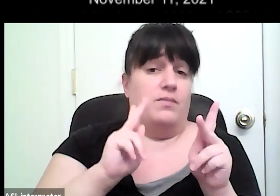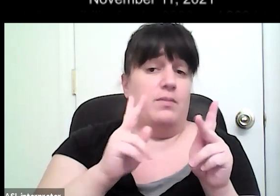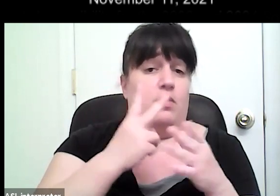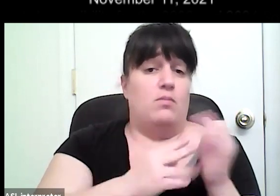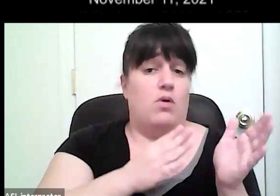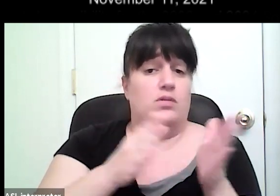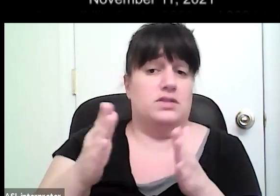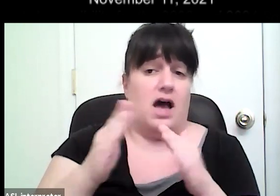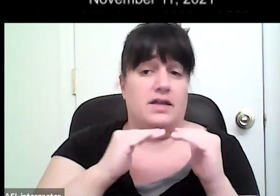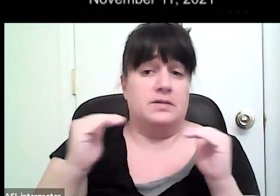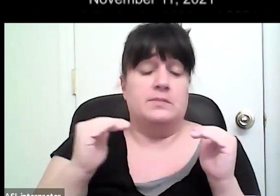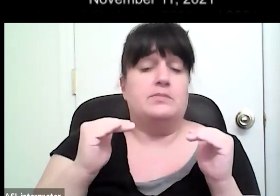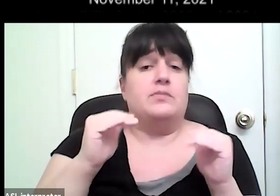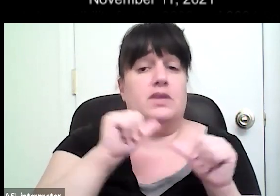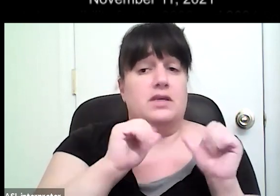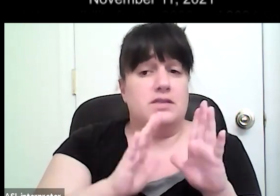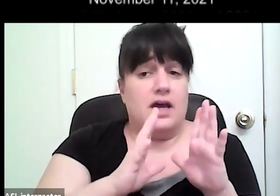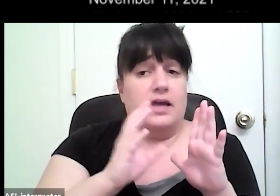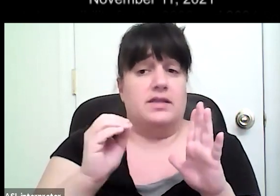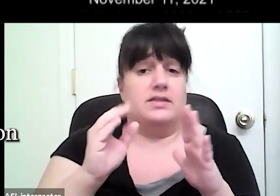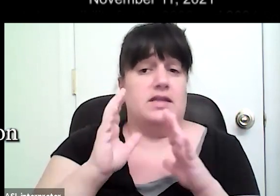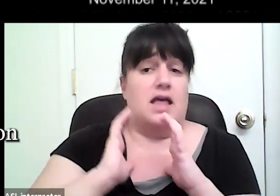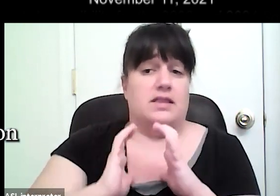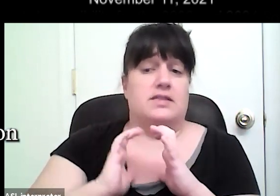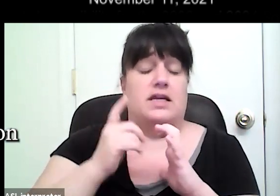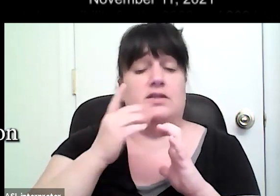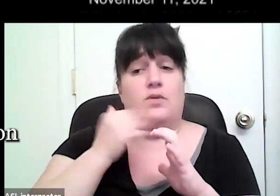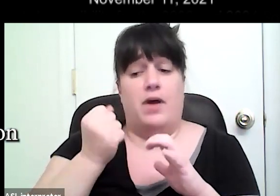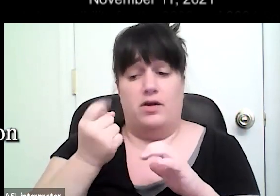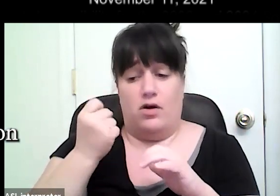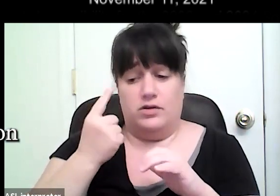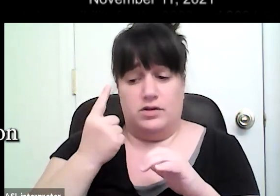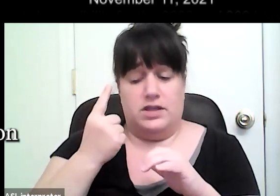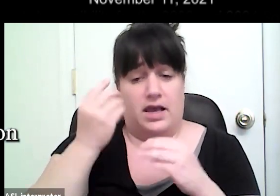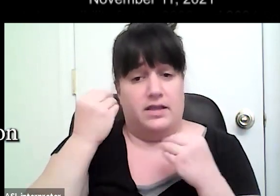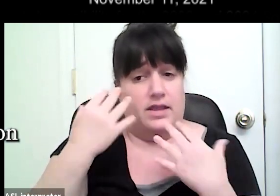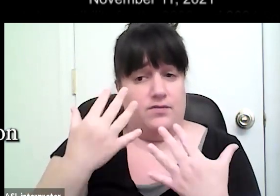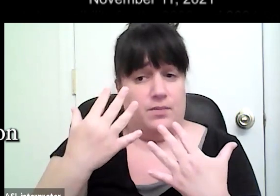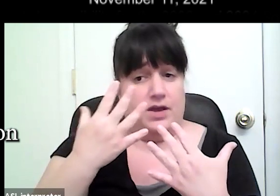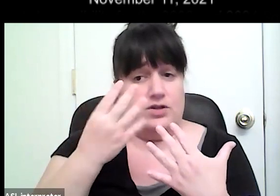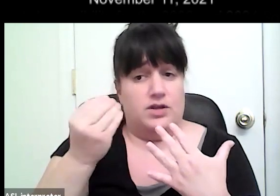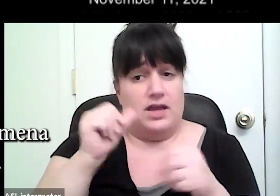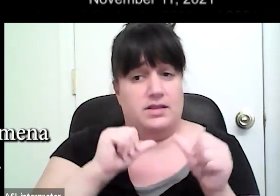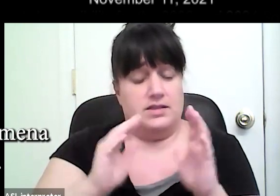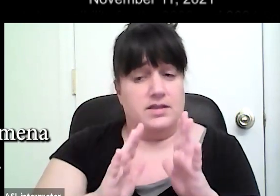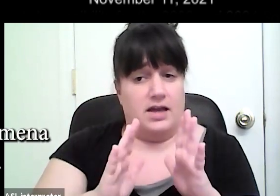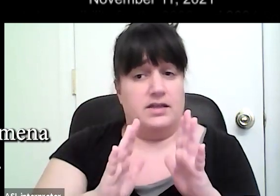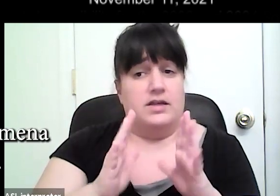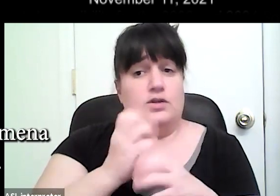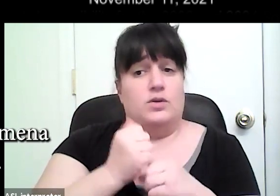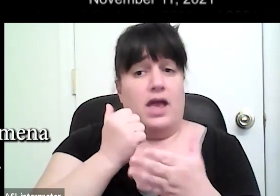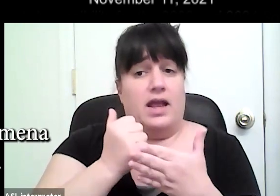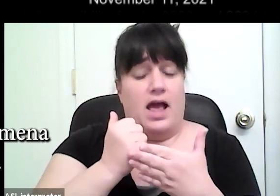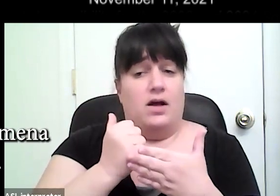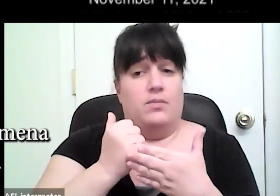sides of the equation, the scientists and the citizens, to better understand the information, and for the scientists to get some help